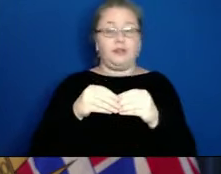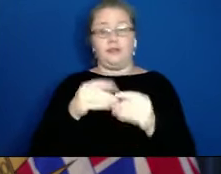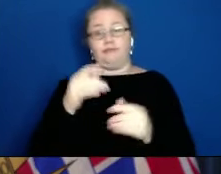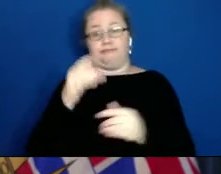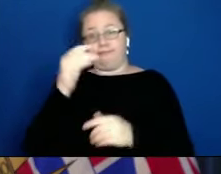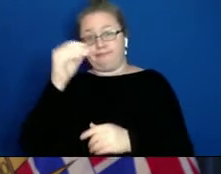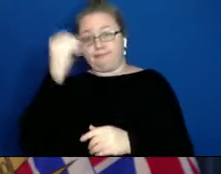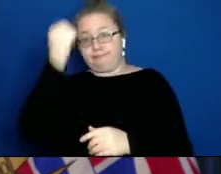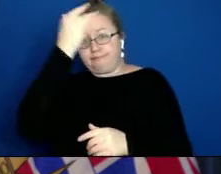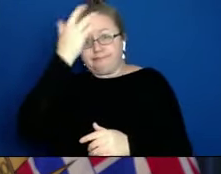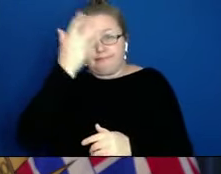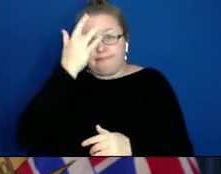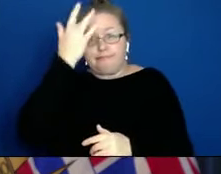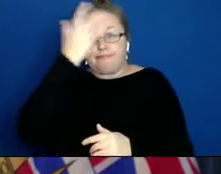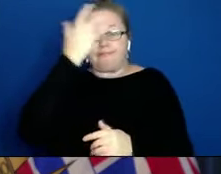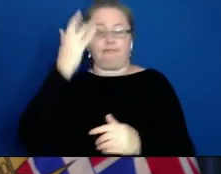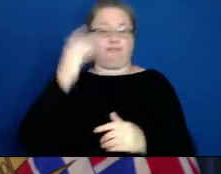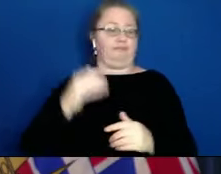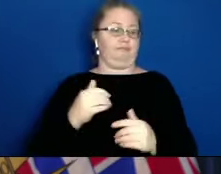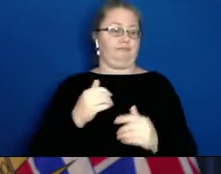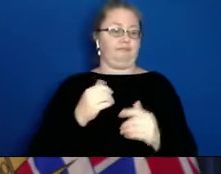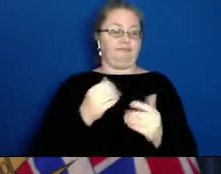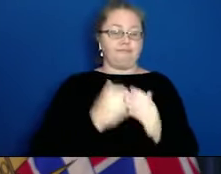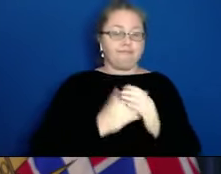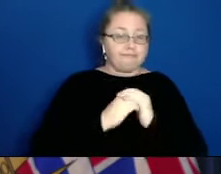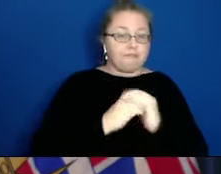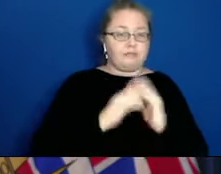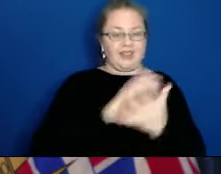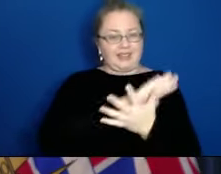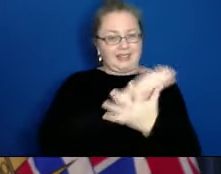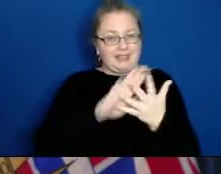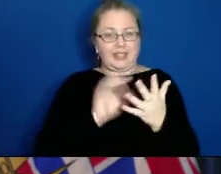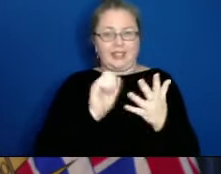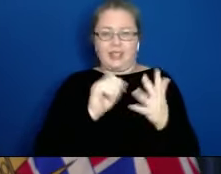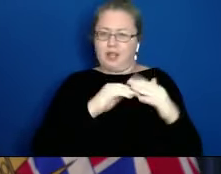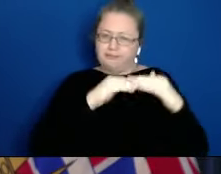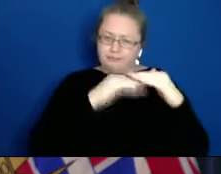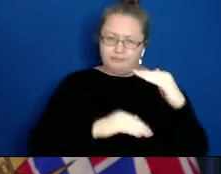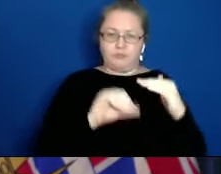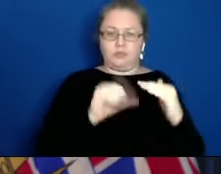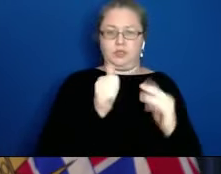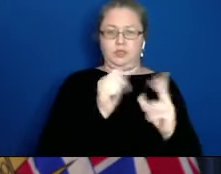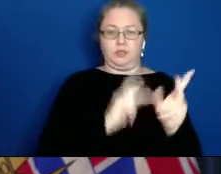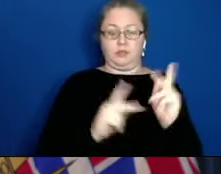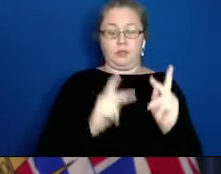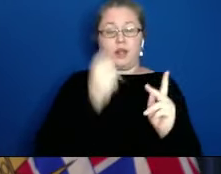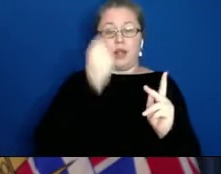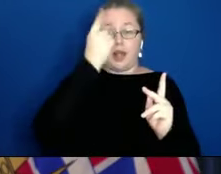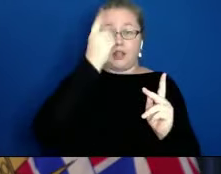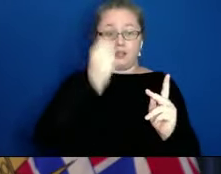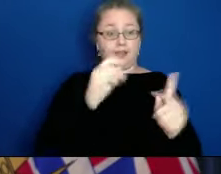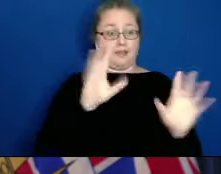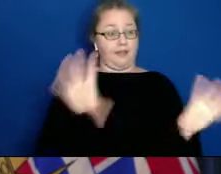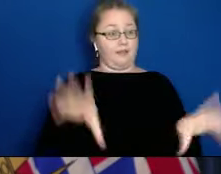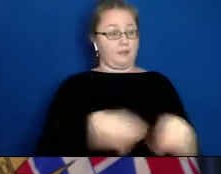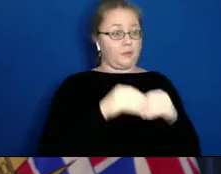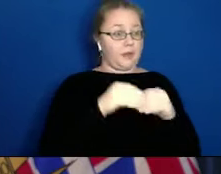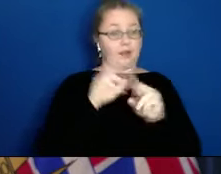receptions inside or outside your home or at any public or community-based venue associated with these important